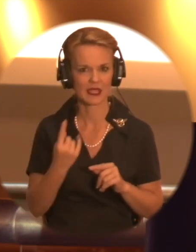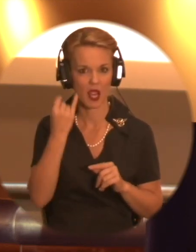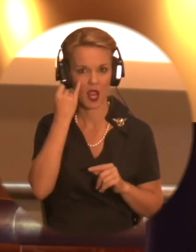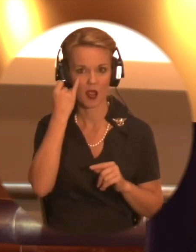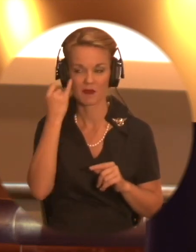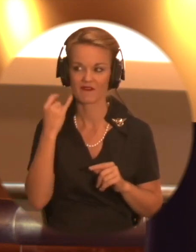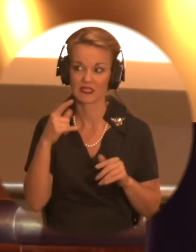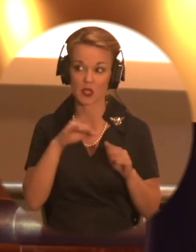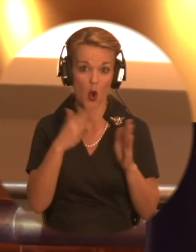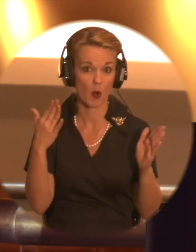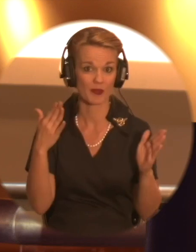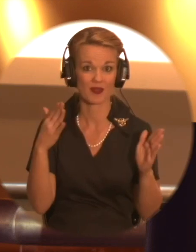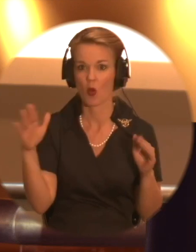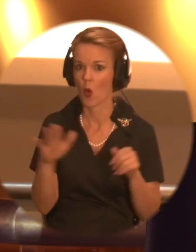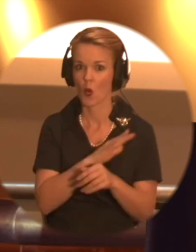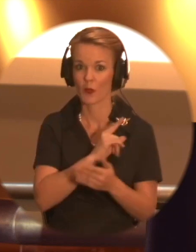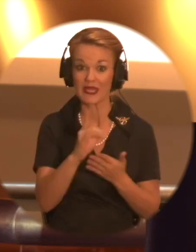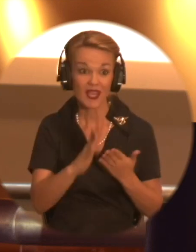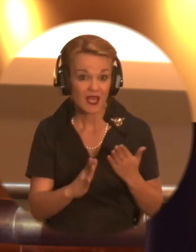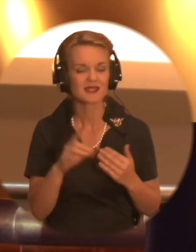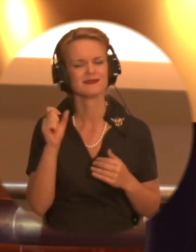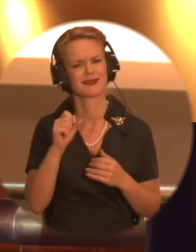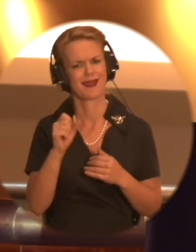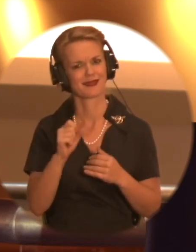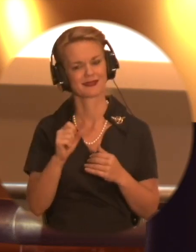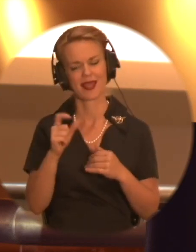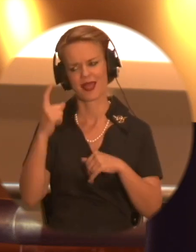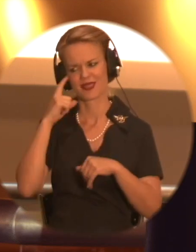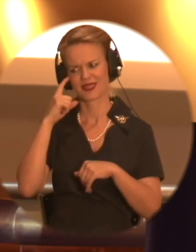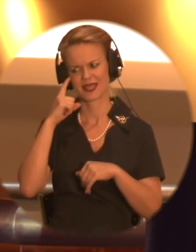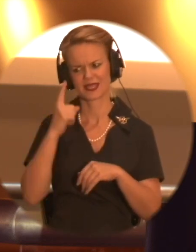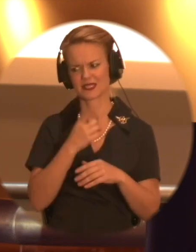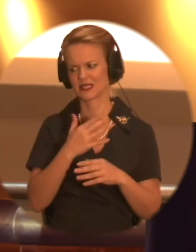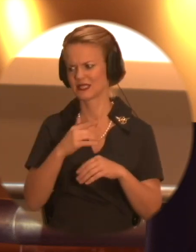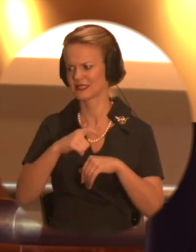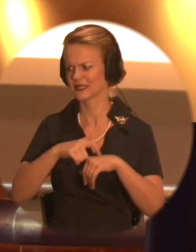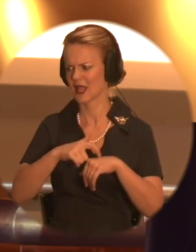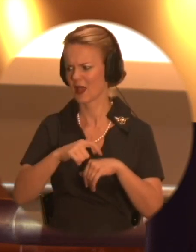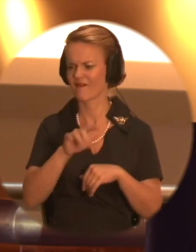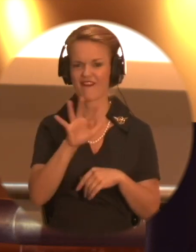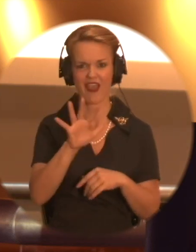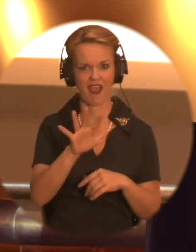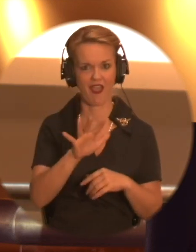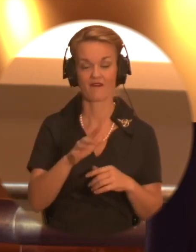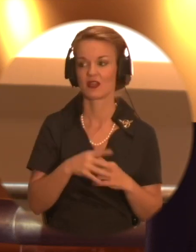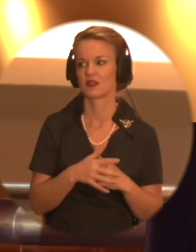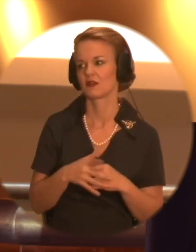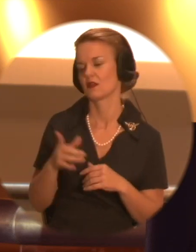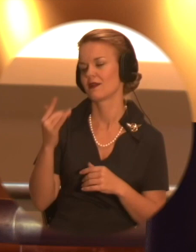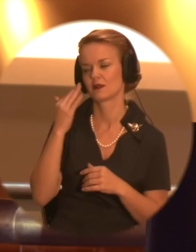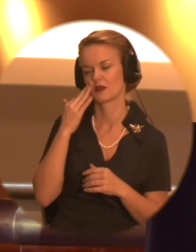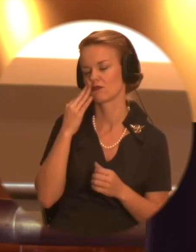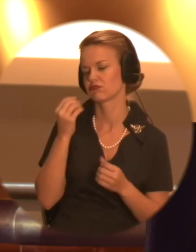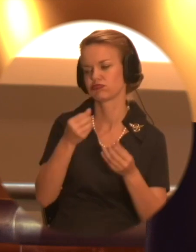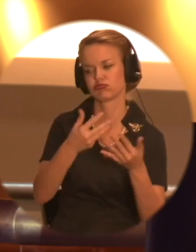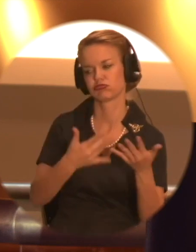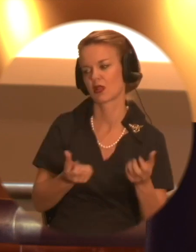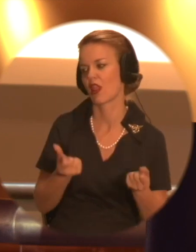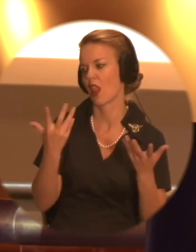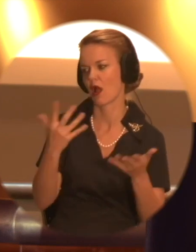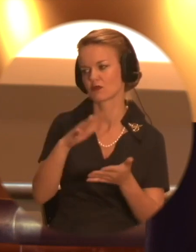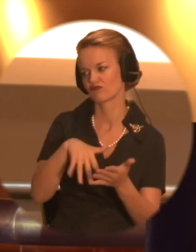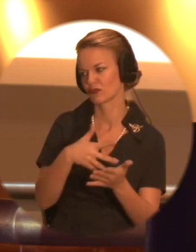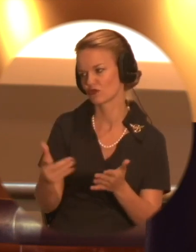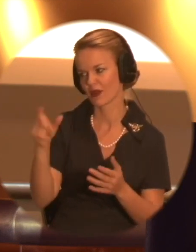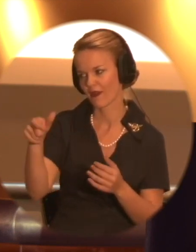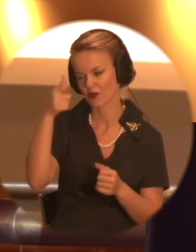the whole week. Yeah, it's open. I think it's open until 5 o'clock. Okay, so I don't know my own schedule here for things. It's I know this. You have 9,000 things to remember. 100%.